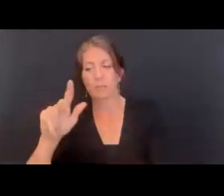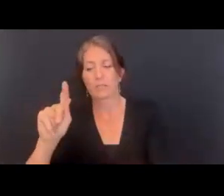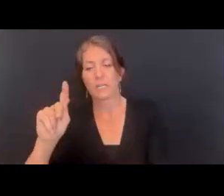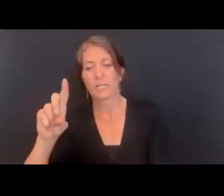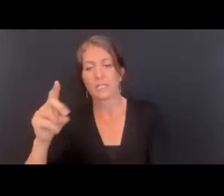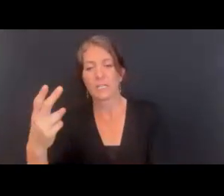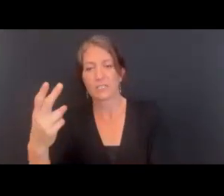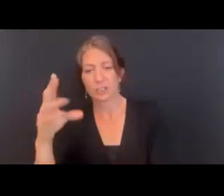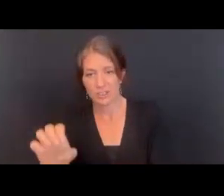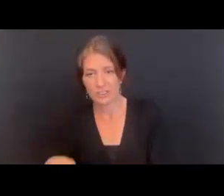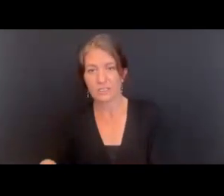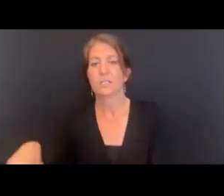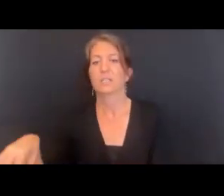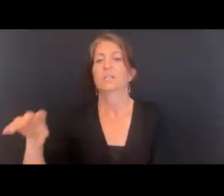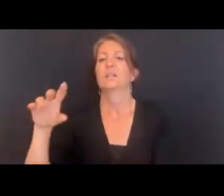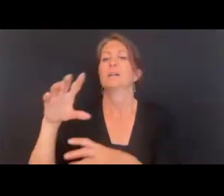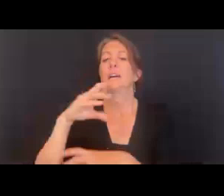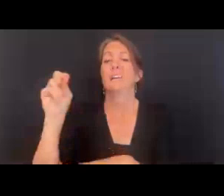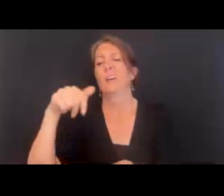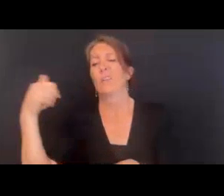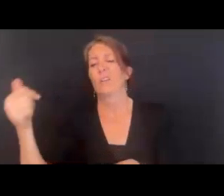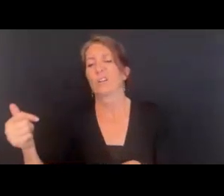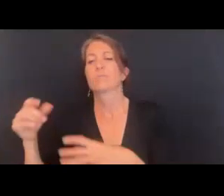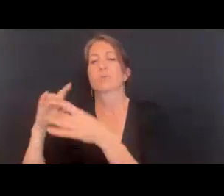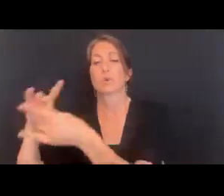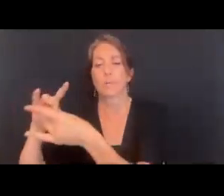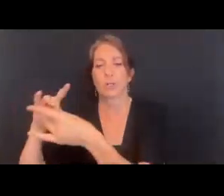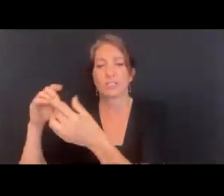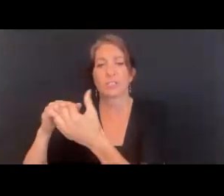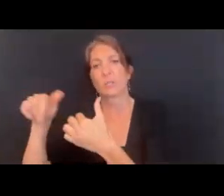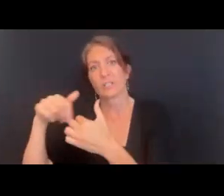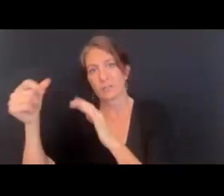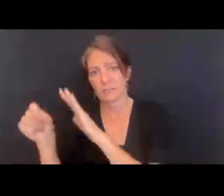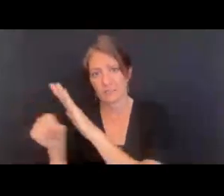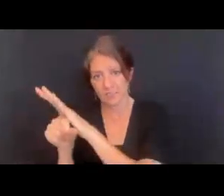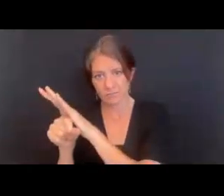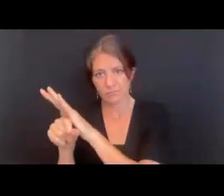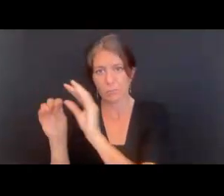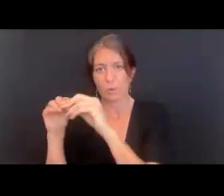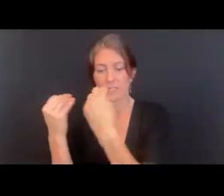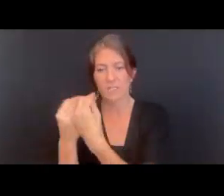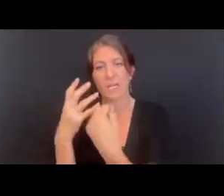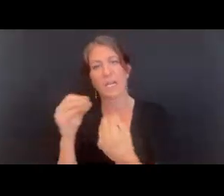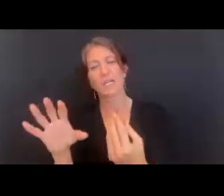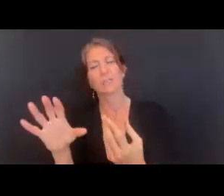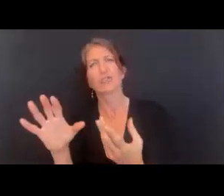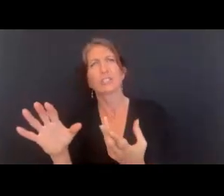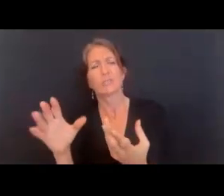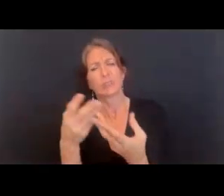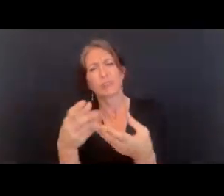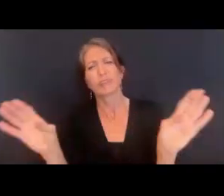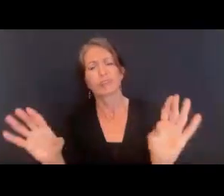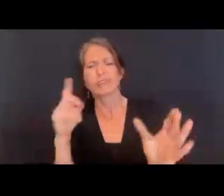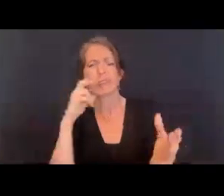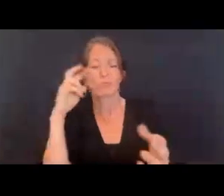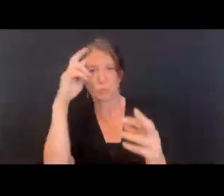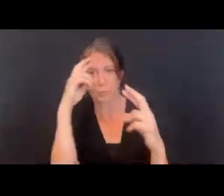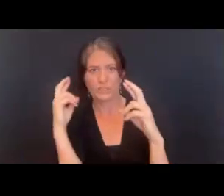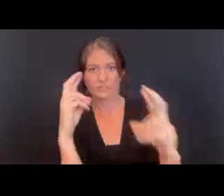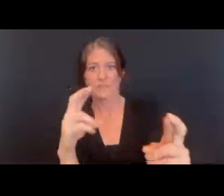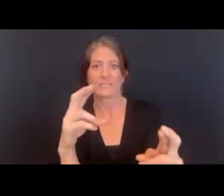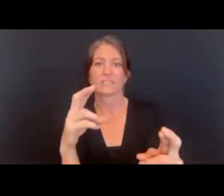cooperation with other state agencies and organizations, and overall general respect and consideration for individuals of